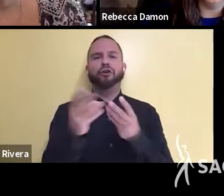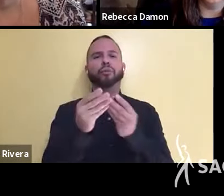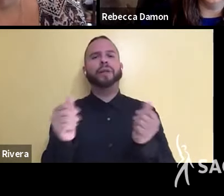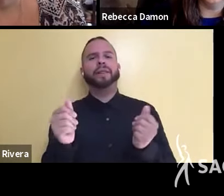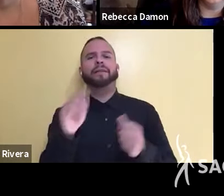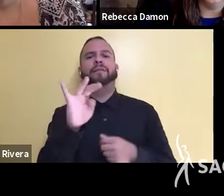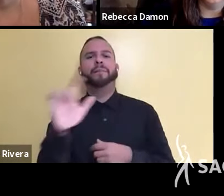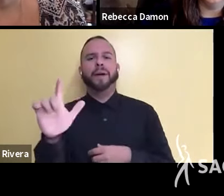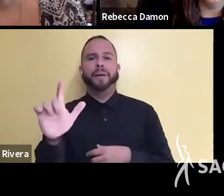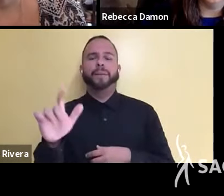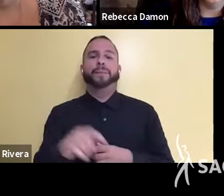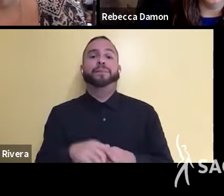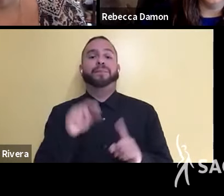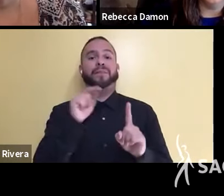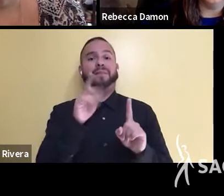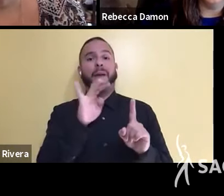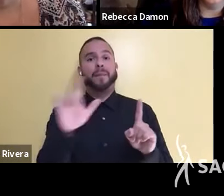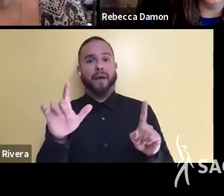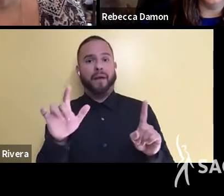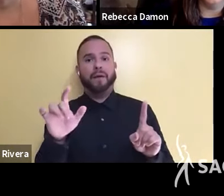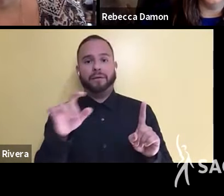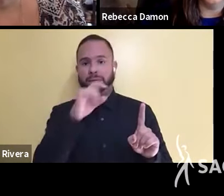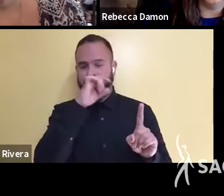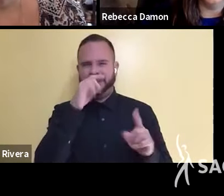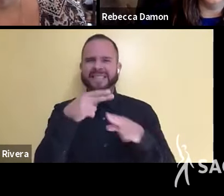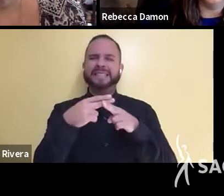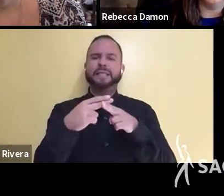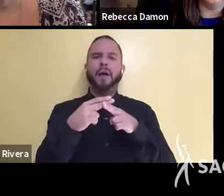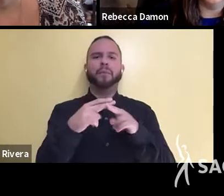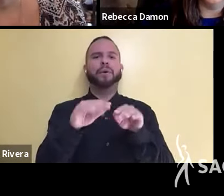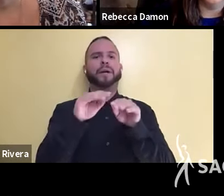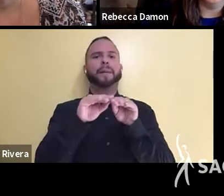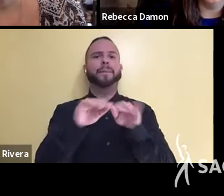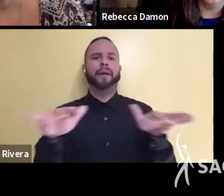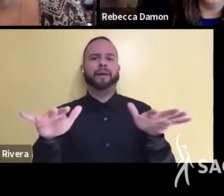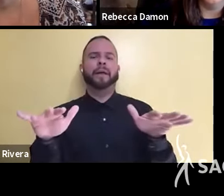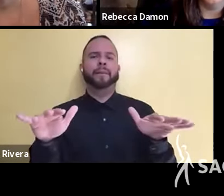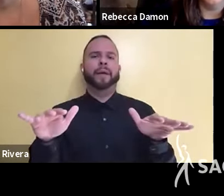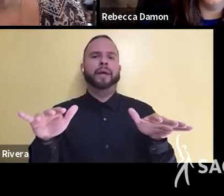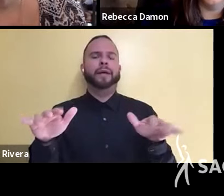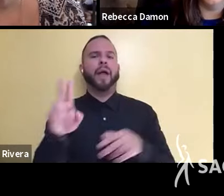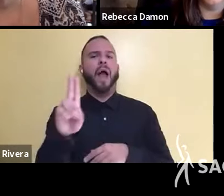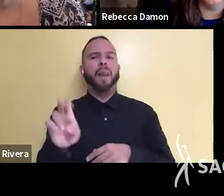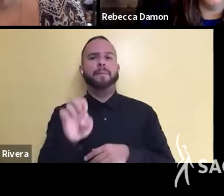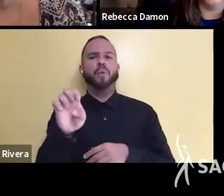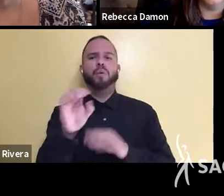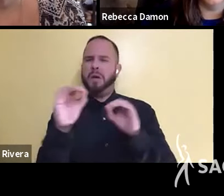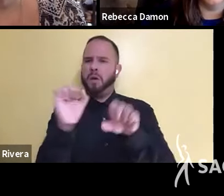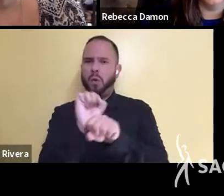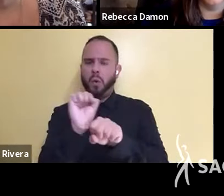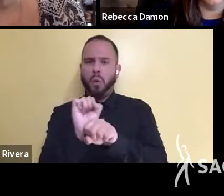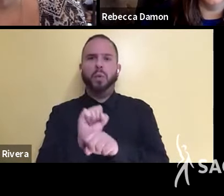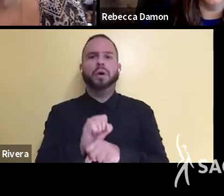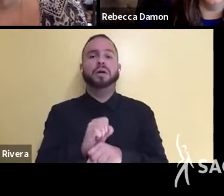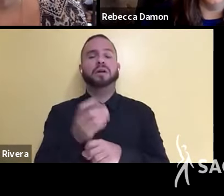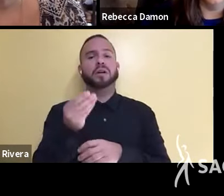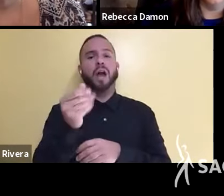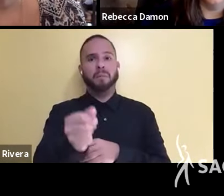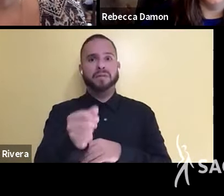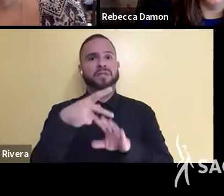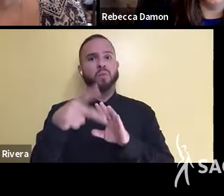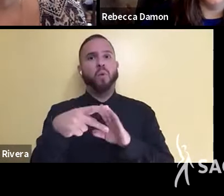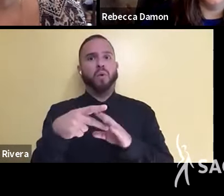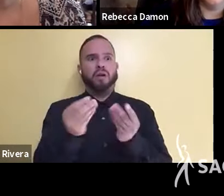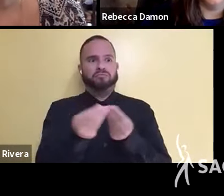a temporary federal pandemic unemployment compensation program was created. It provided